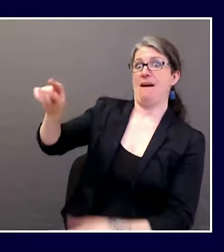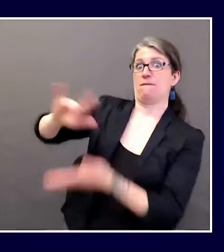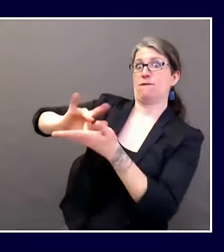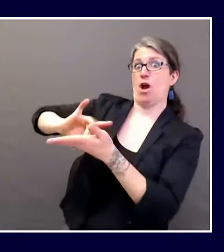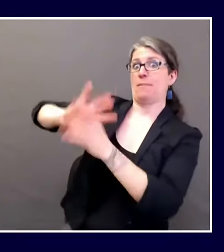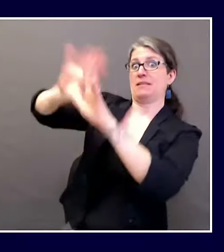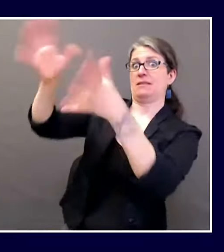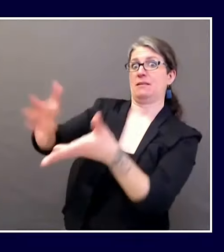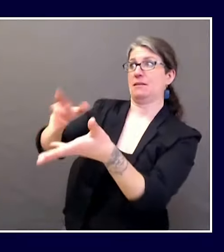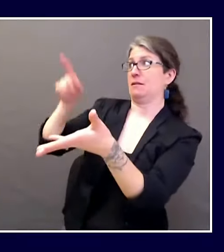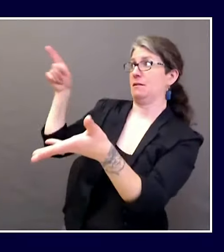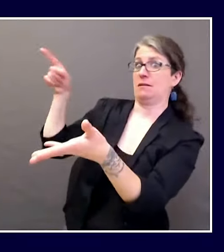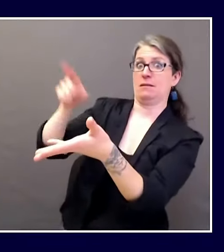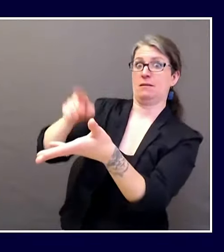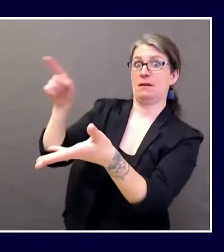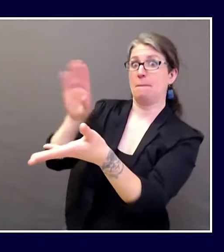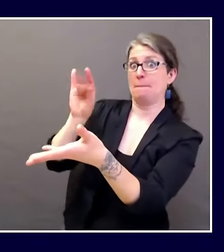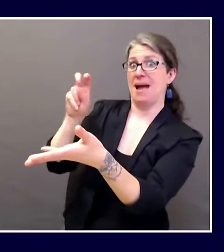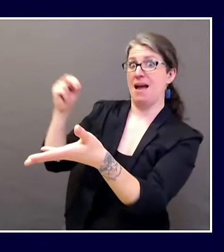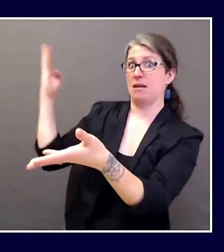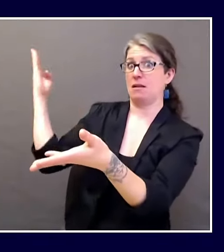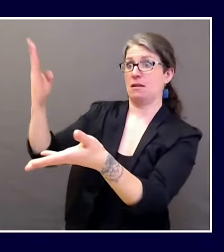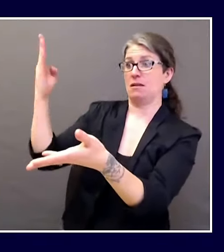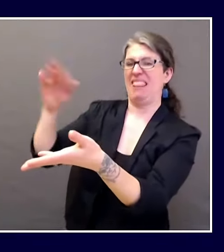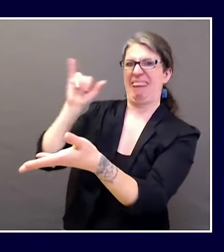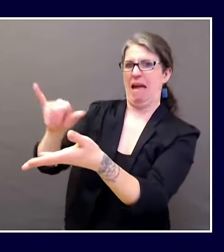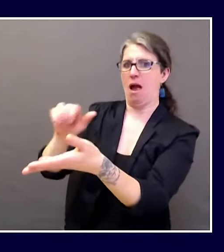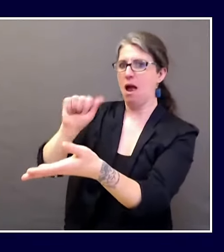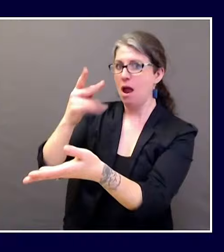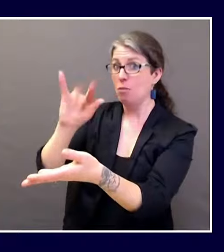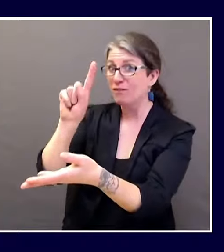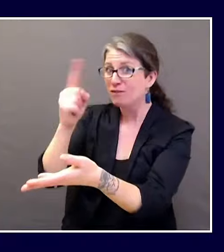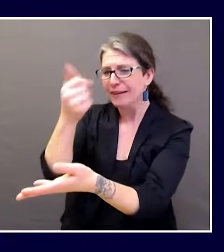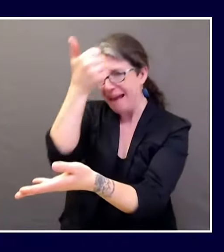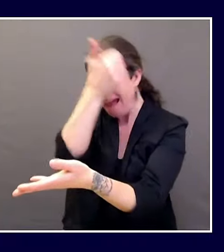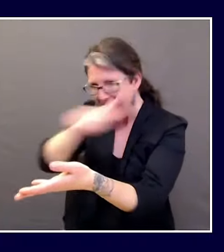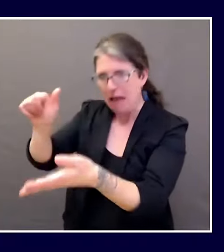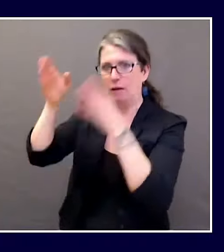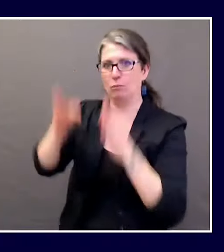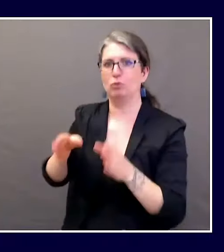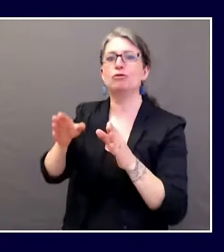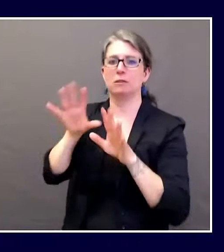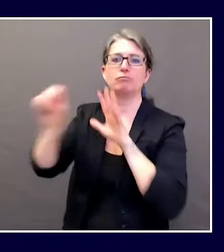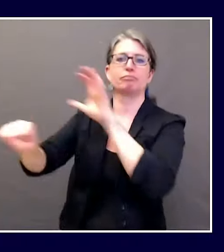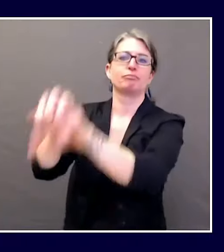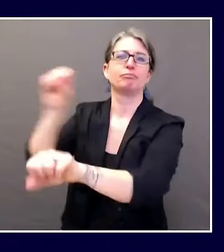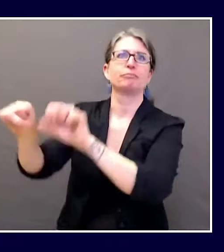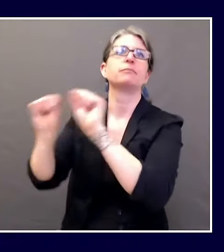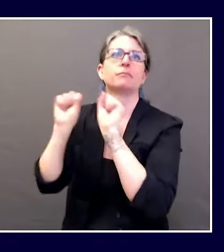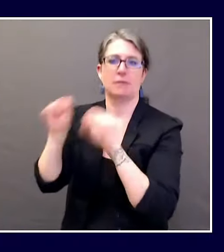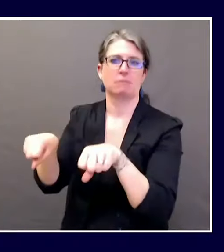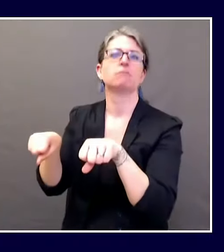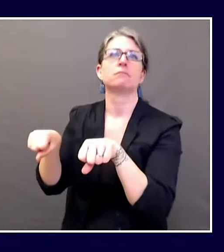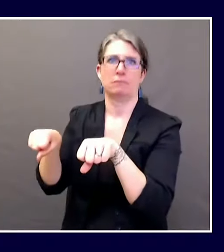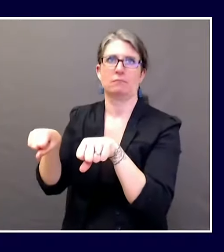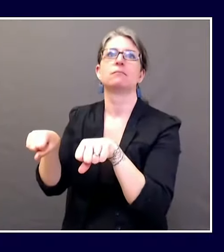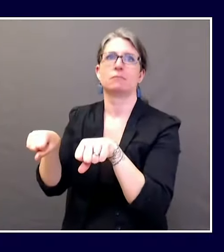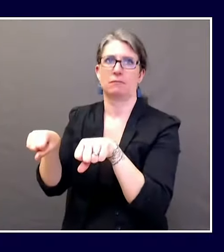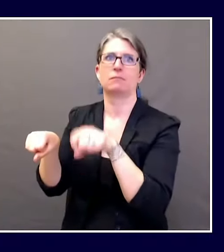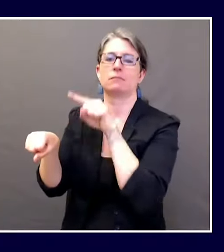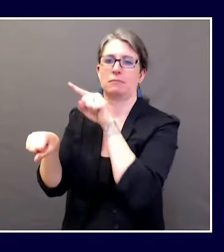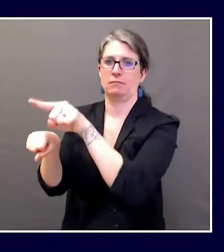now, as well as childcare workers and educators. Right now in the system, those appointments must